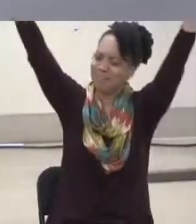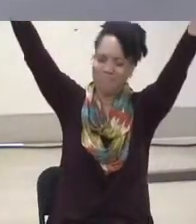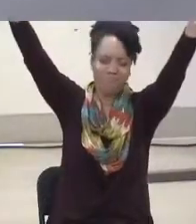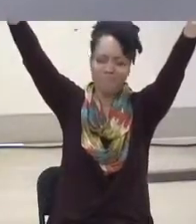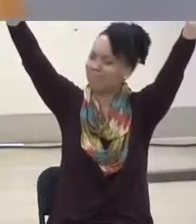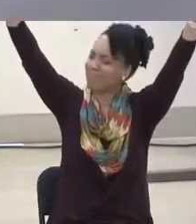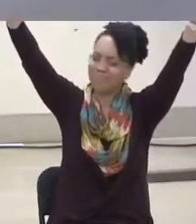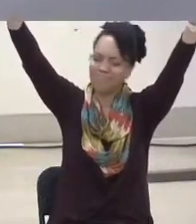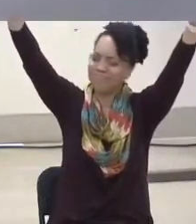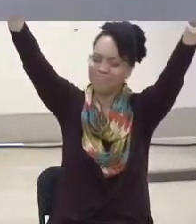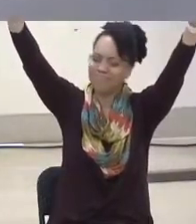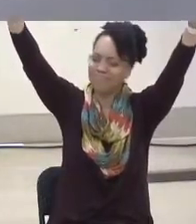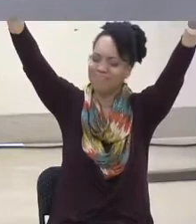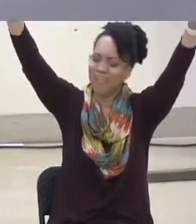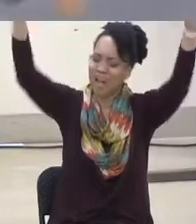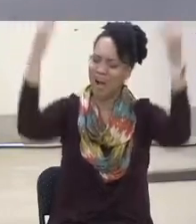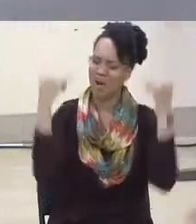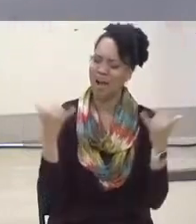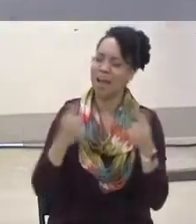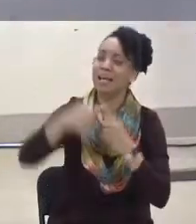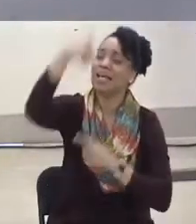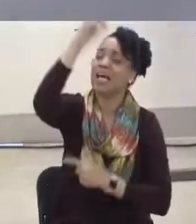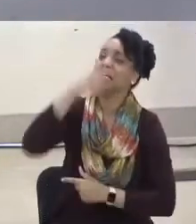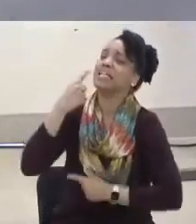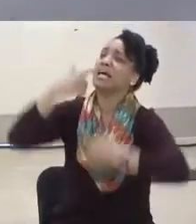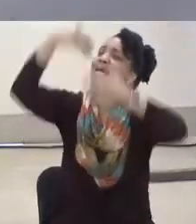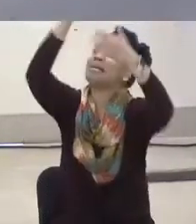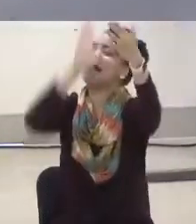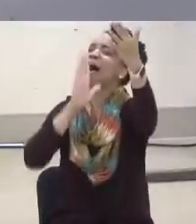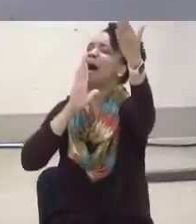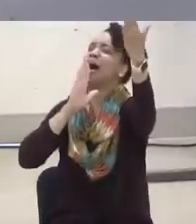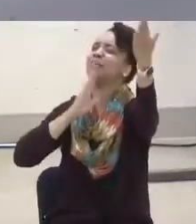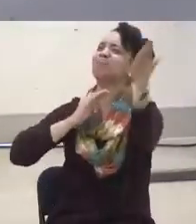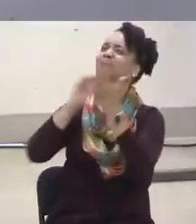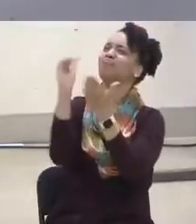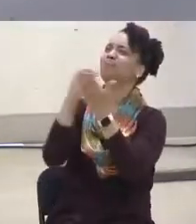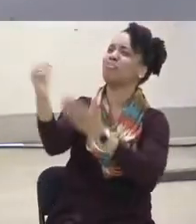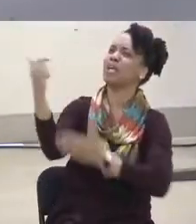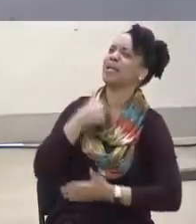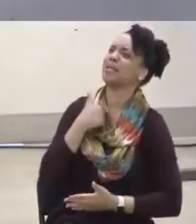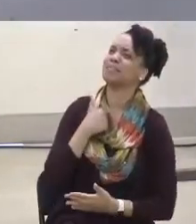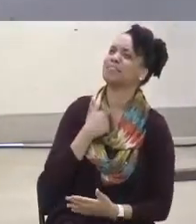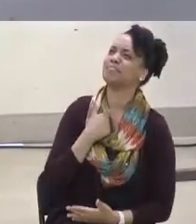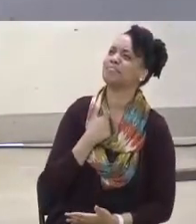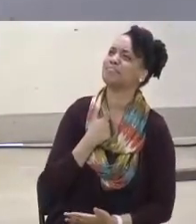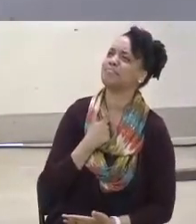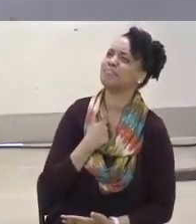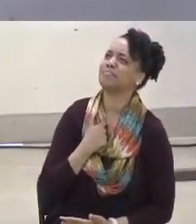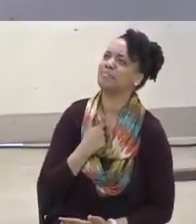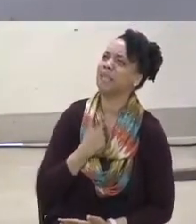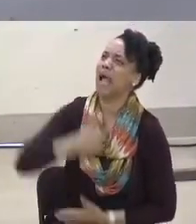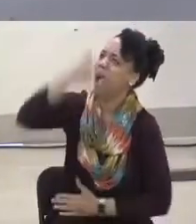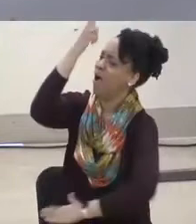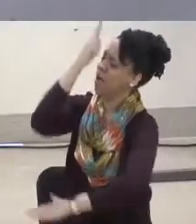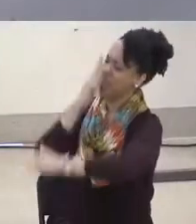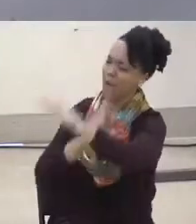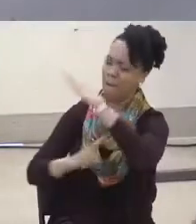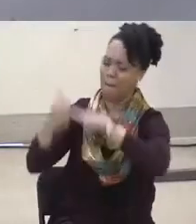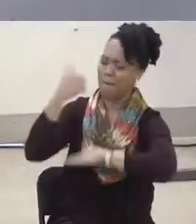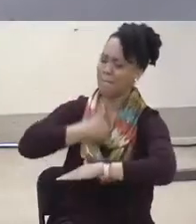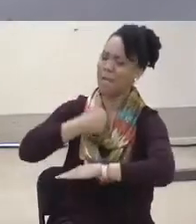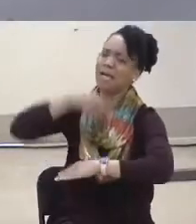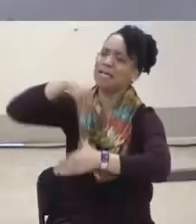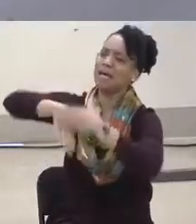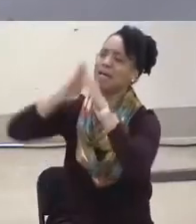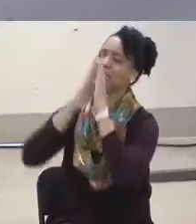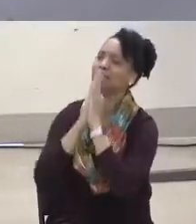God. Voy a levantar mis manos a Dios Say, God, forgive me. y decir, Dios, perdóname. I'm humbling myself in praying. Me